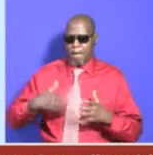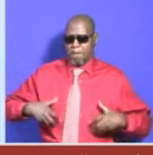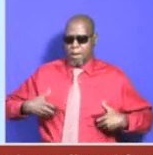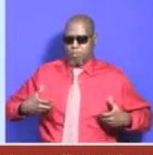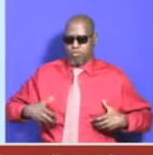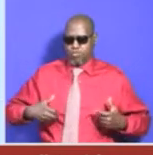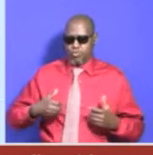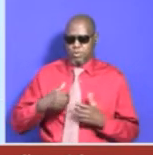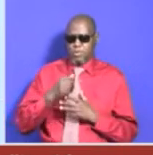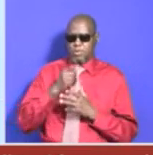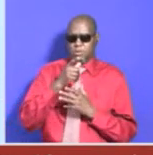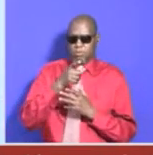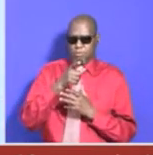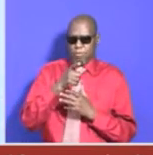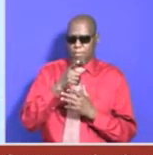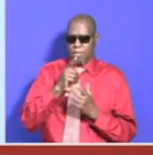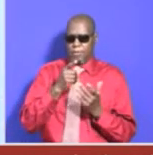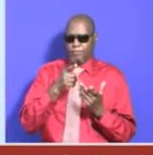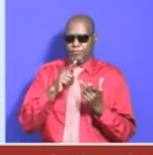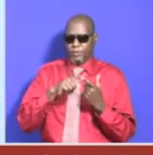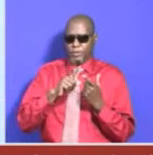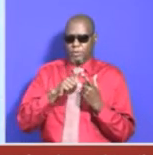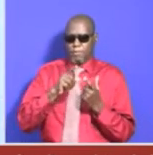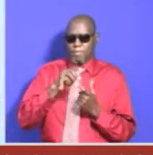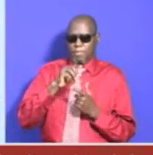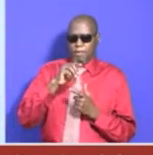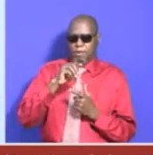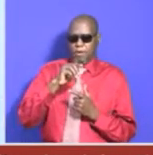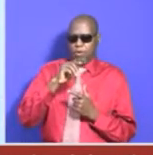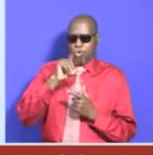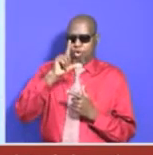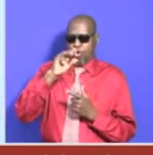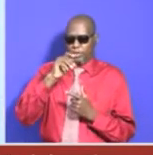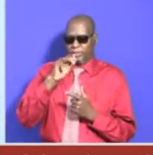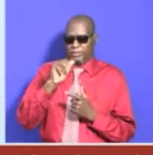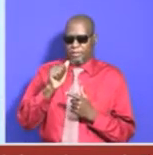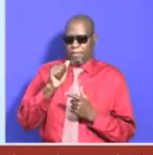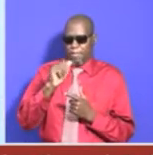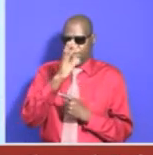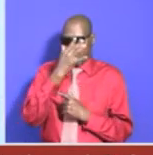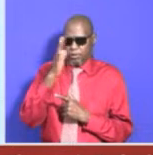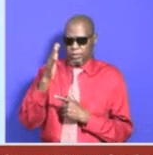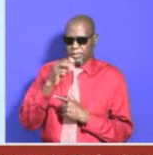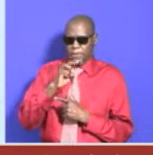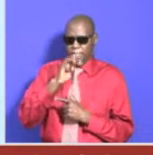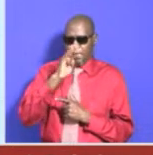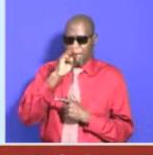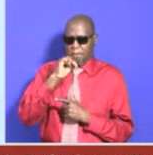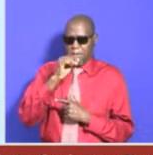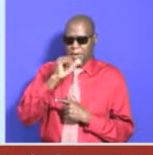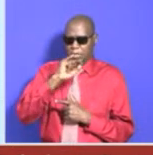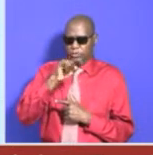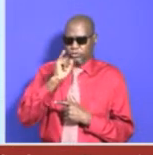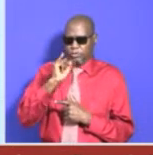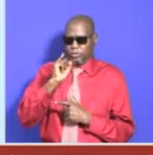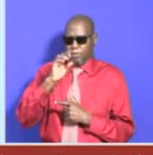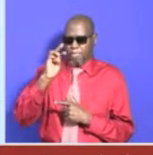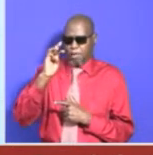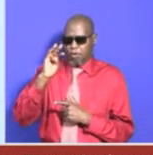Loita Forest, the Majimoto Hot Springs, and many other, the Mau Forest. We are also thinking